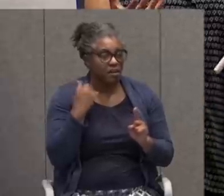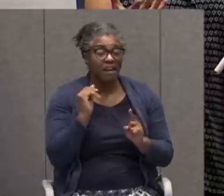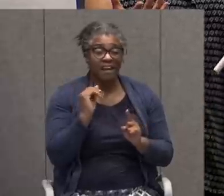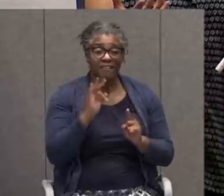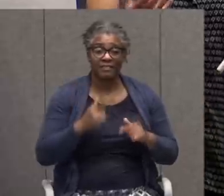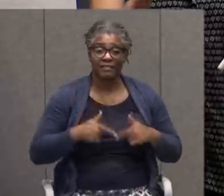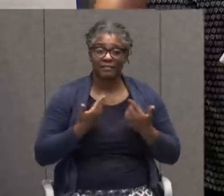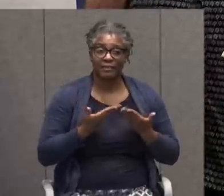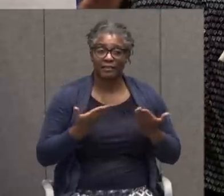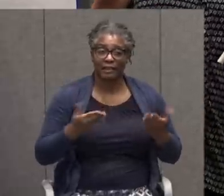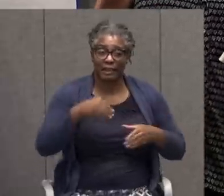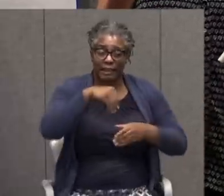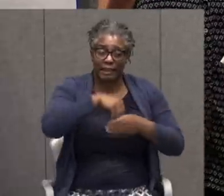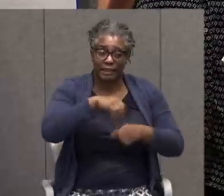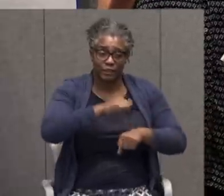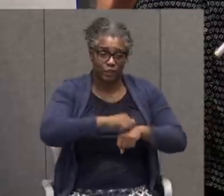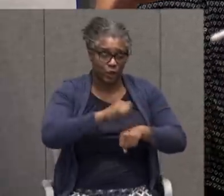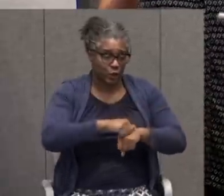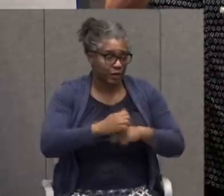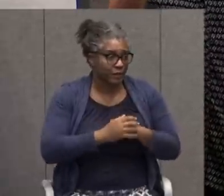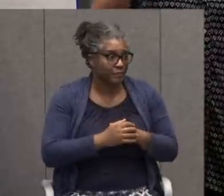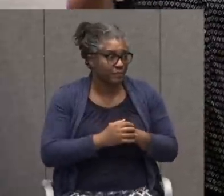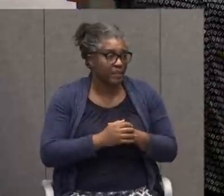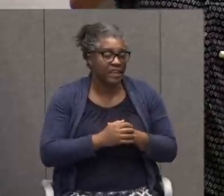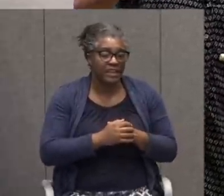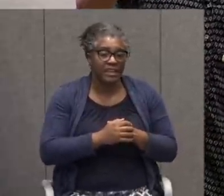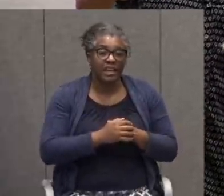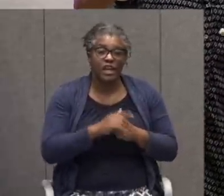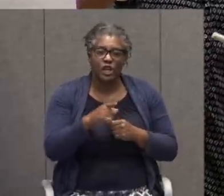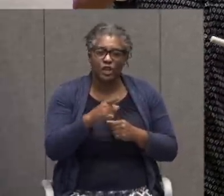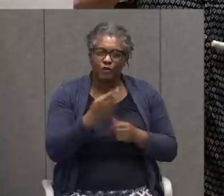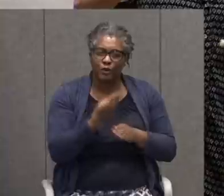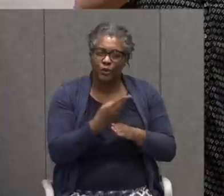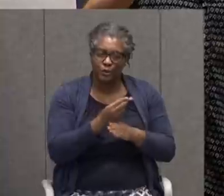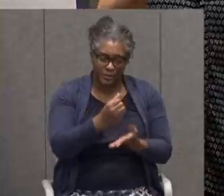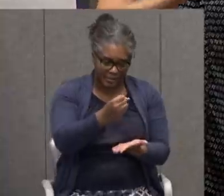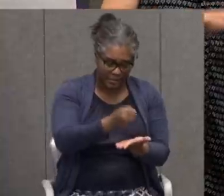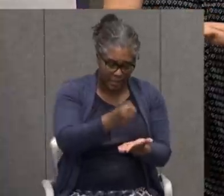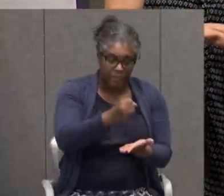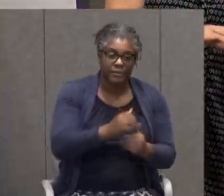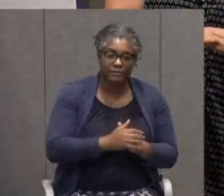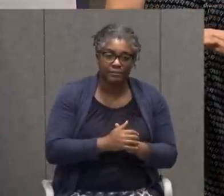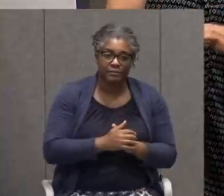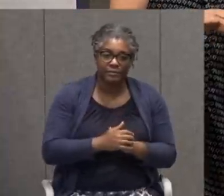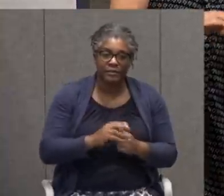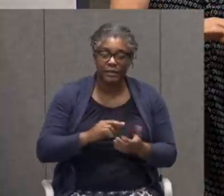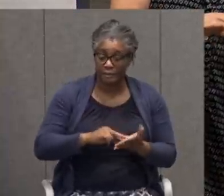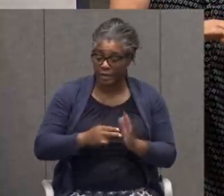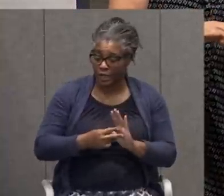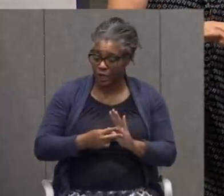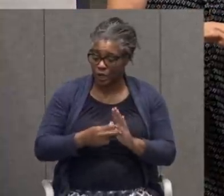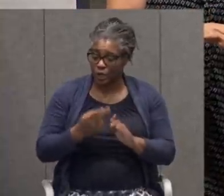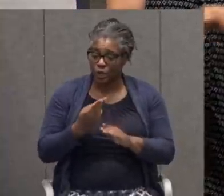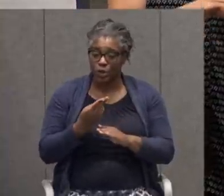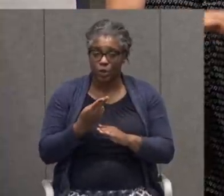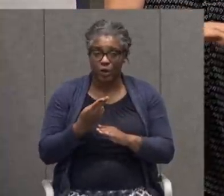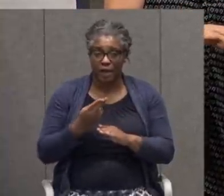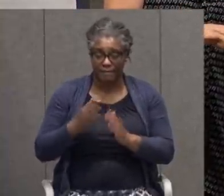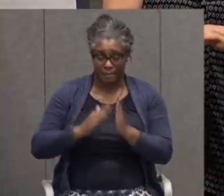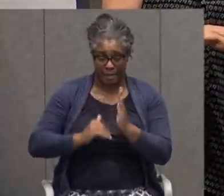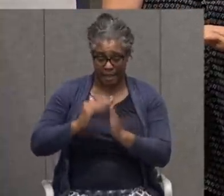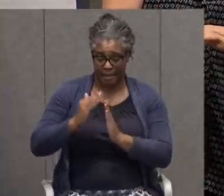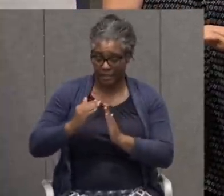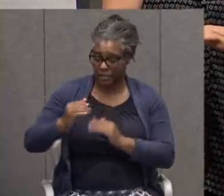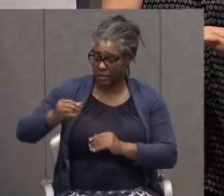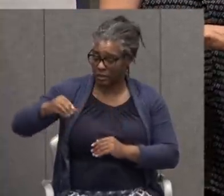used a stamp? Maybe you've made one in your class, and you put it in paint, and you stamp it on a piece of paper. You're